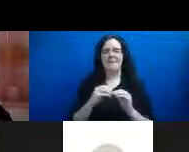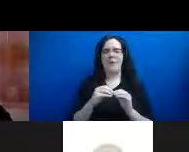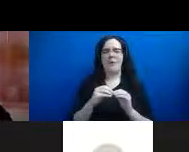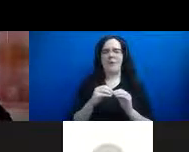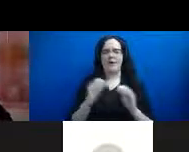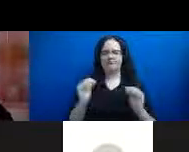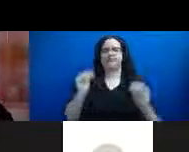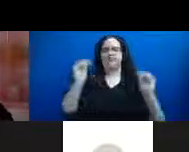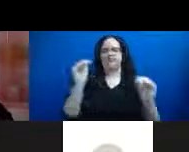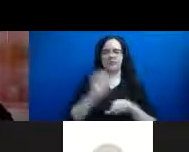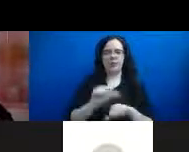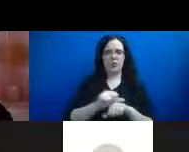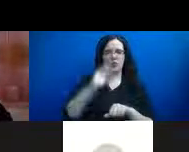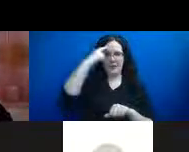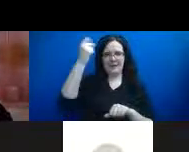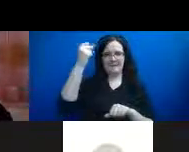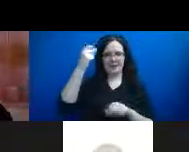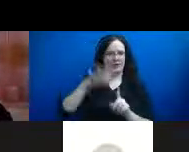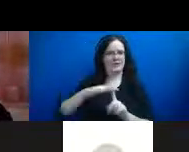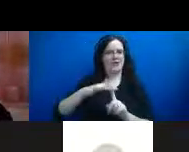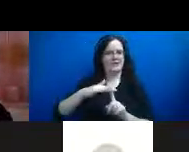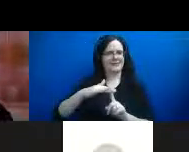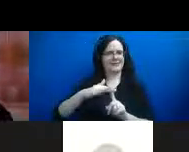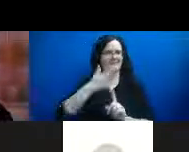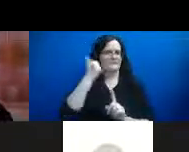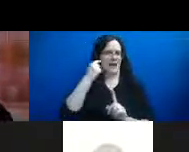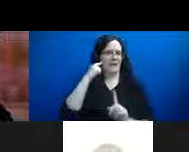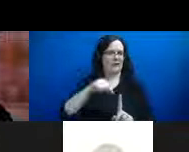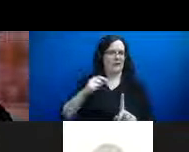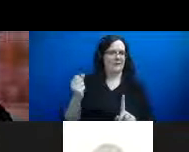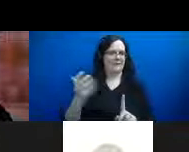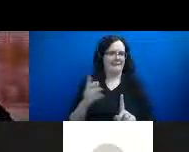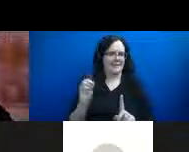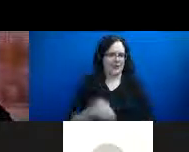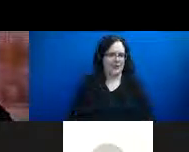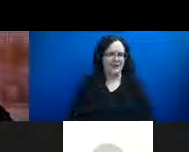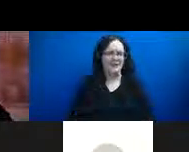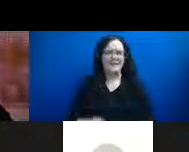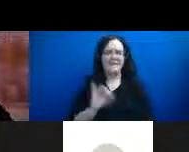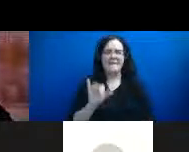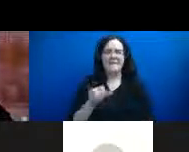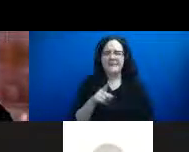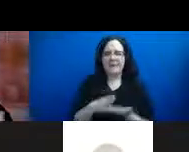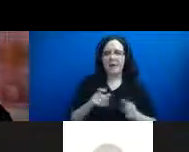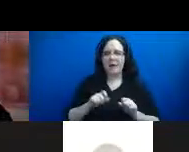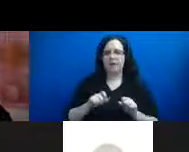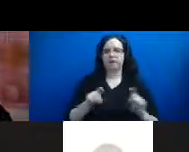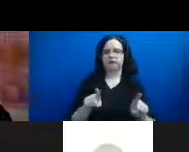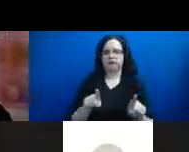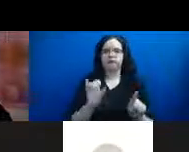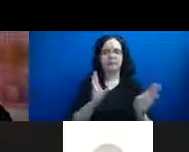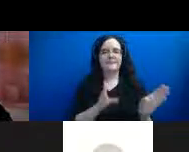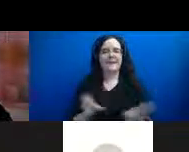working memory contexts. This piece of impulsivity, this piece of planning, which is actually part